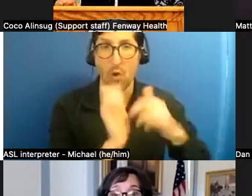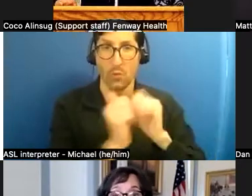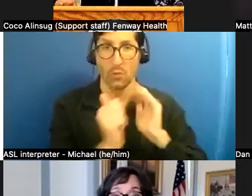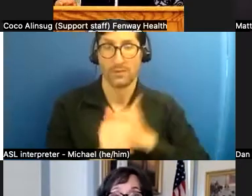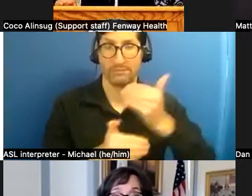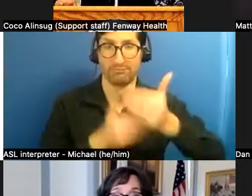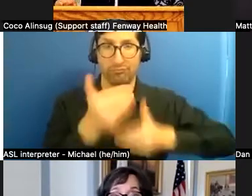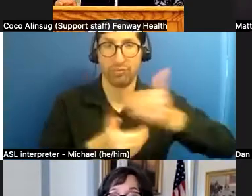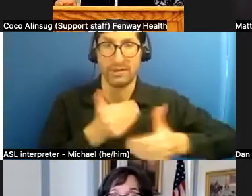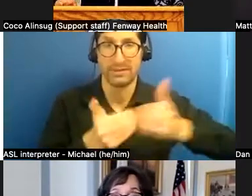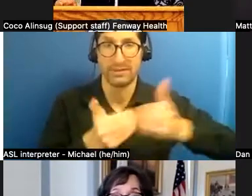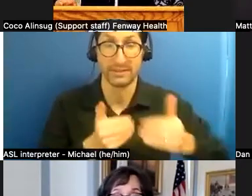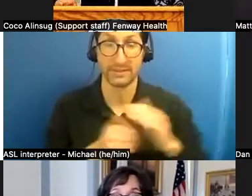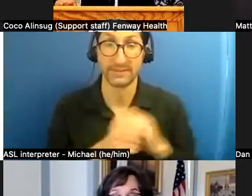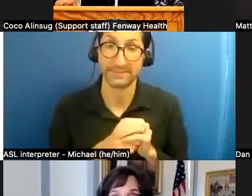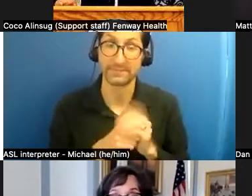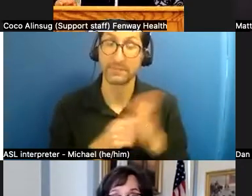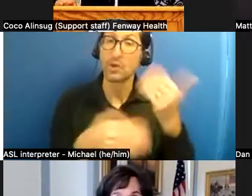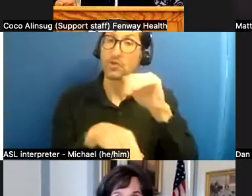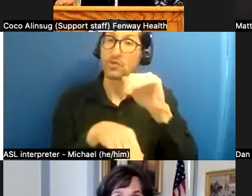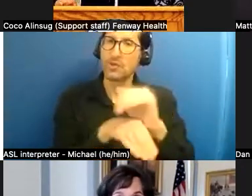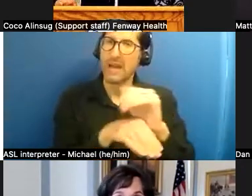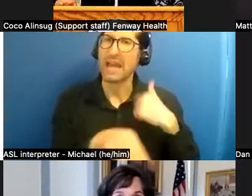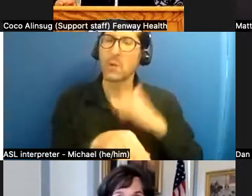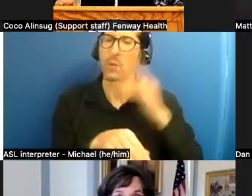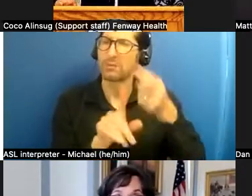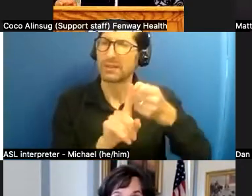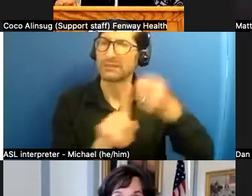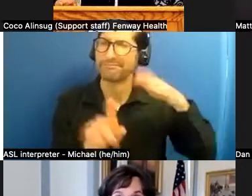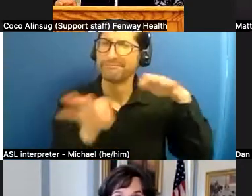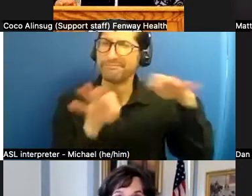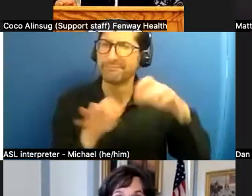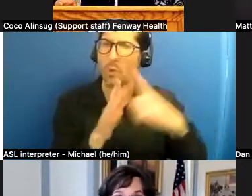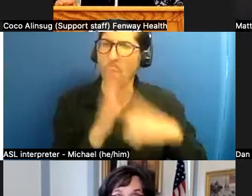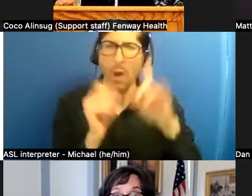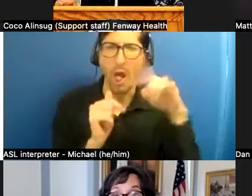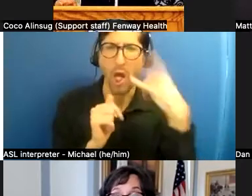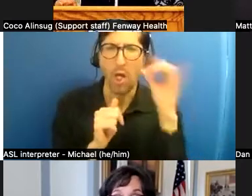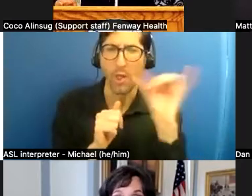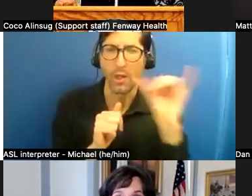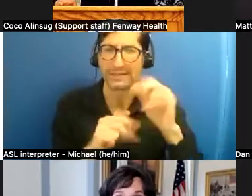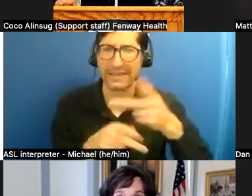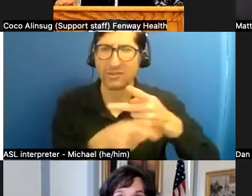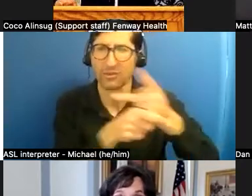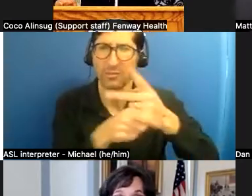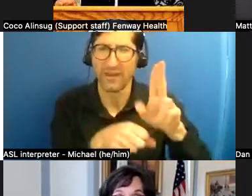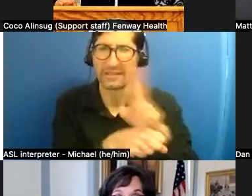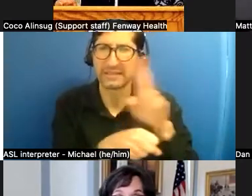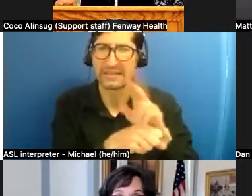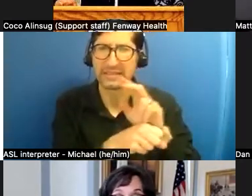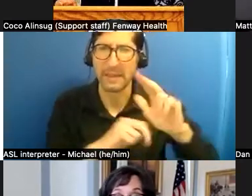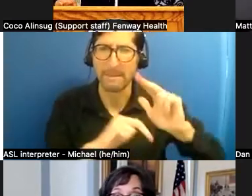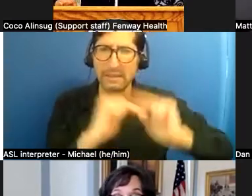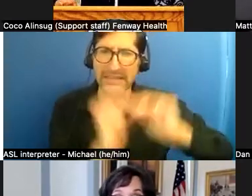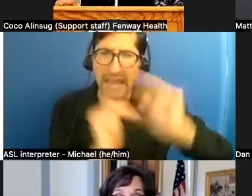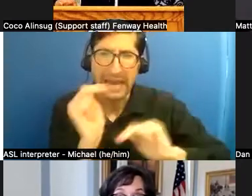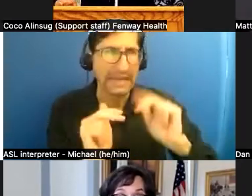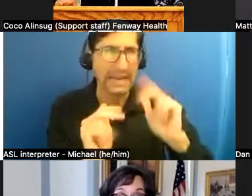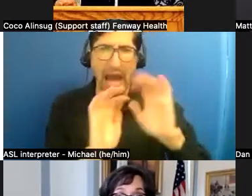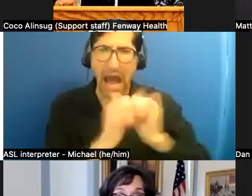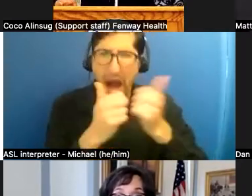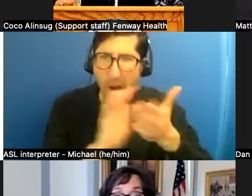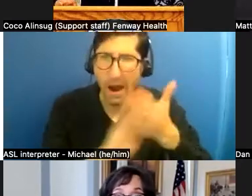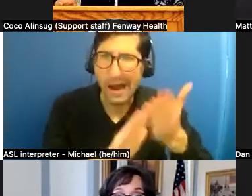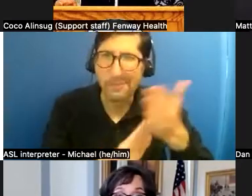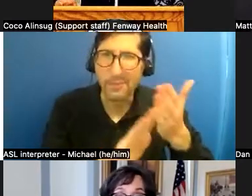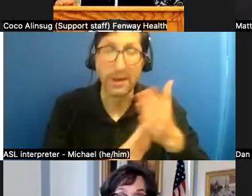learn more about what a supervised consumption site is, how they operate, and the panelists